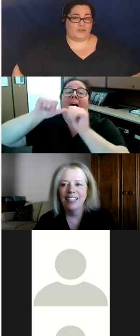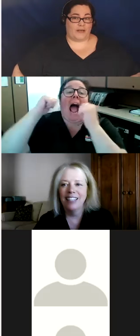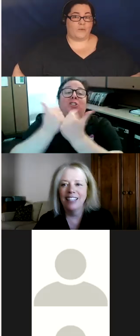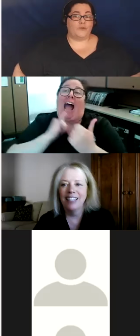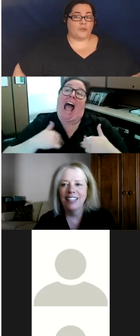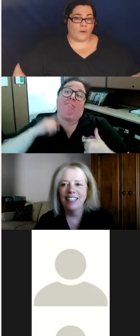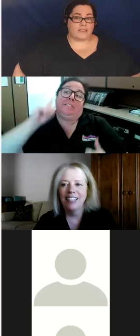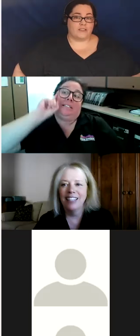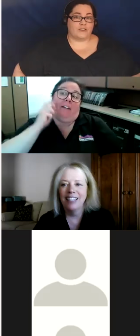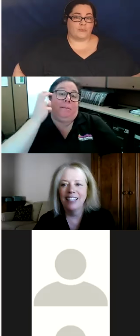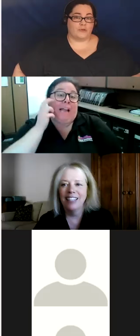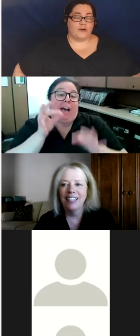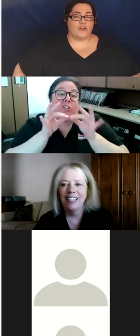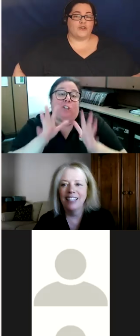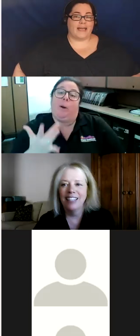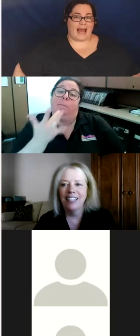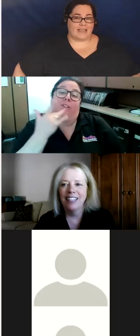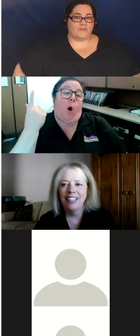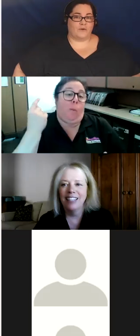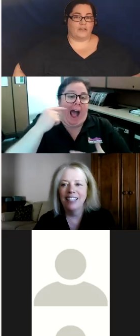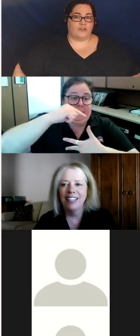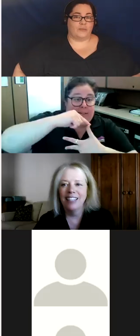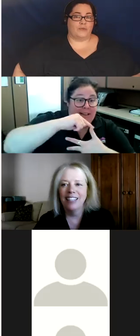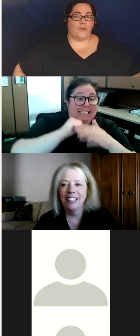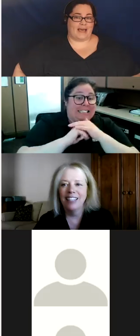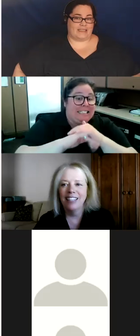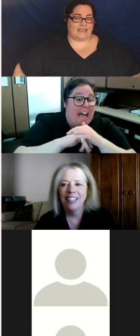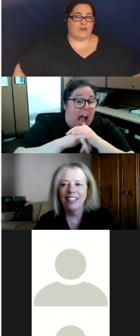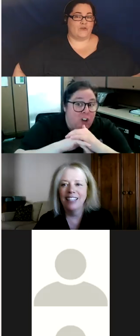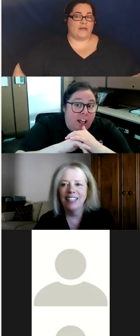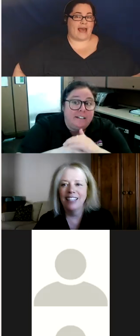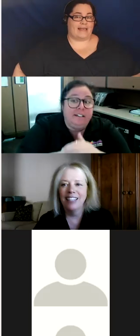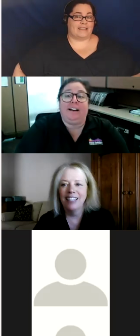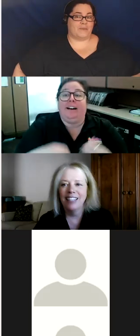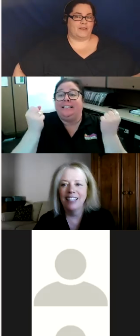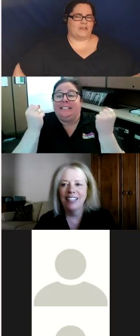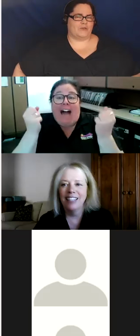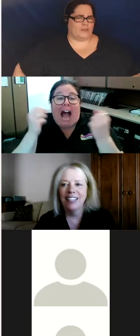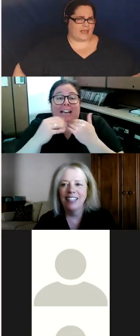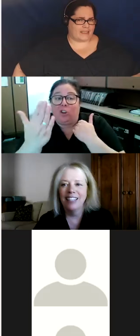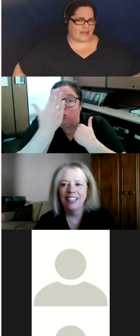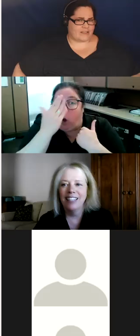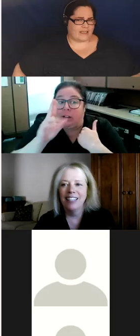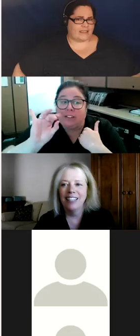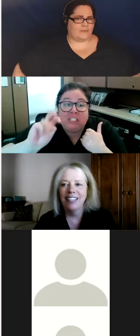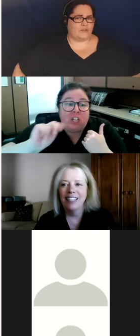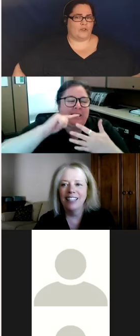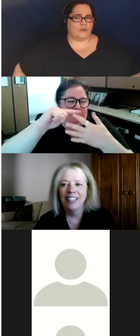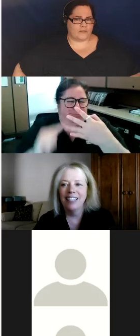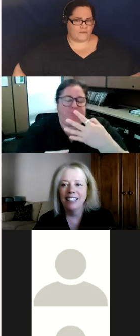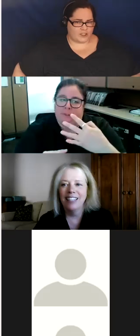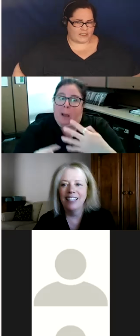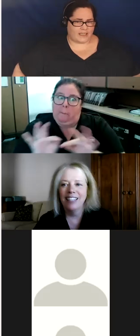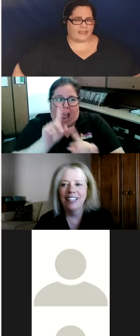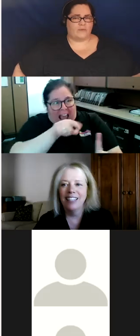specialized training. When you request an interpreter, you're going to ask for an interpreter who has experience either with tactile sign language or